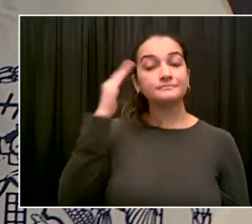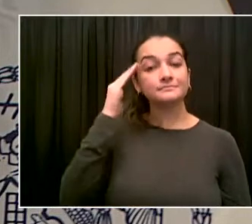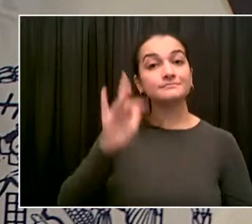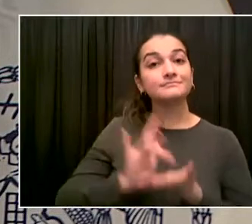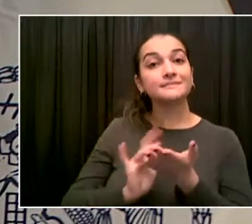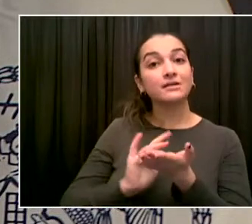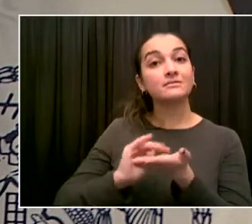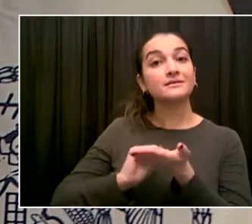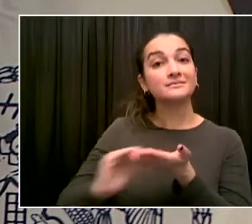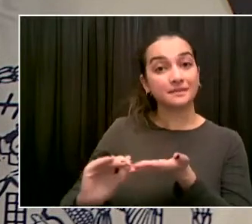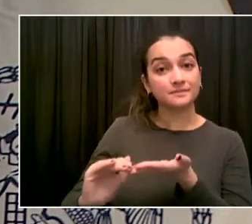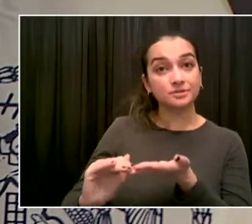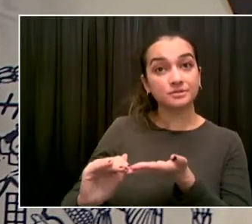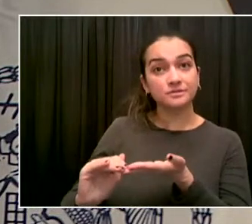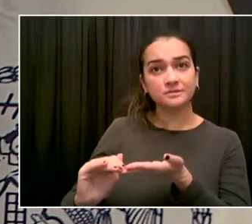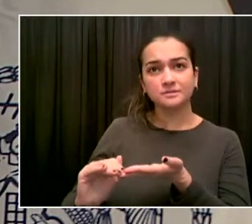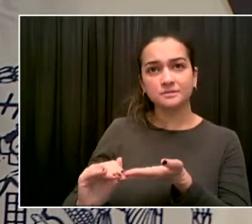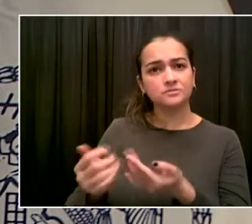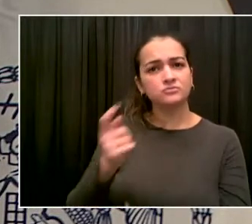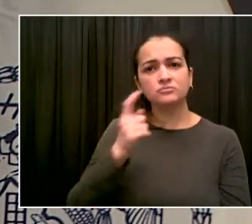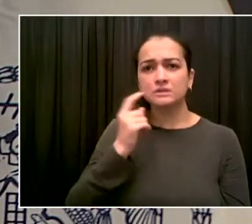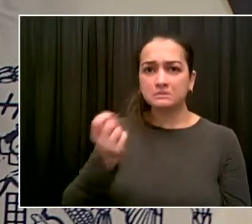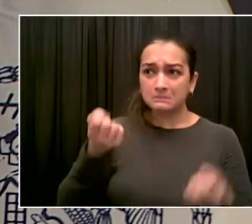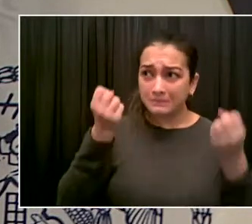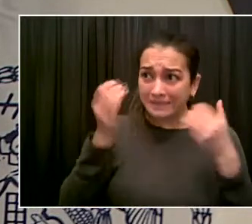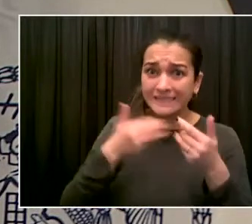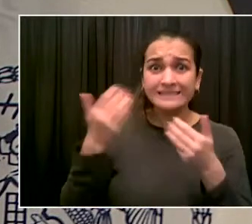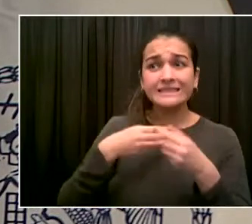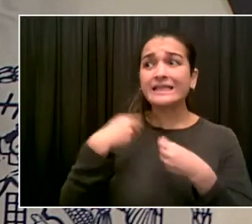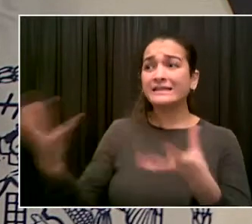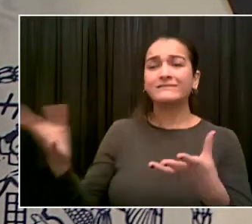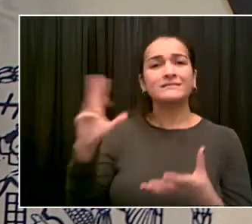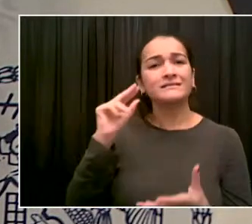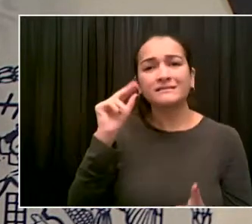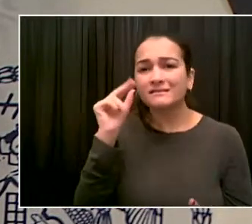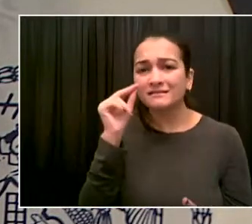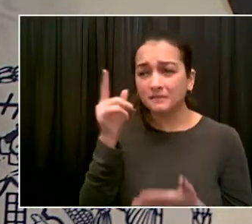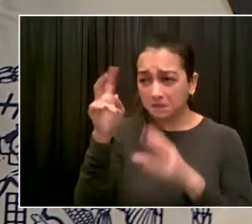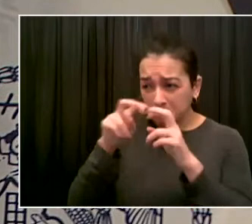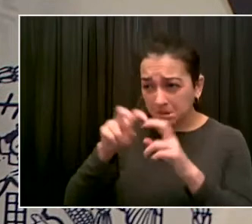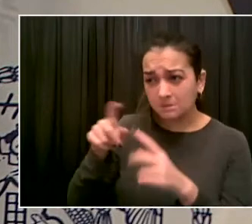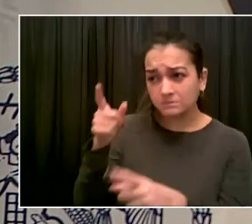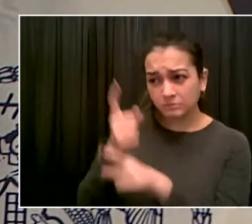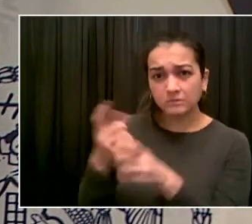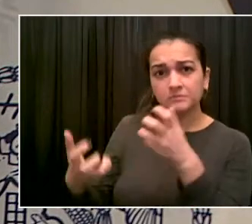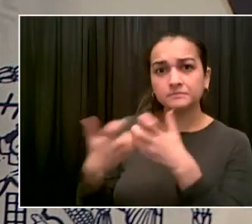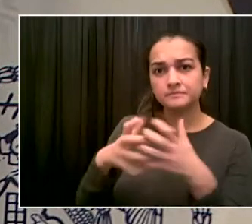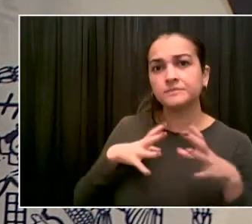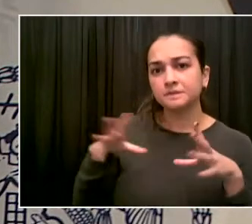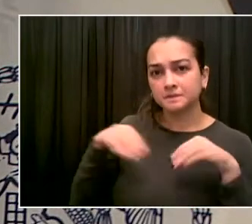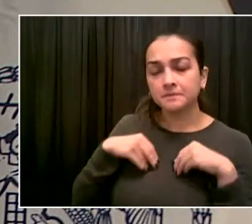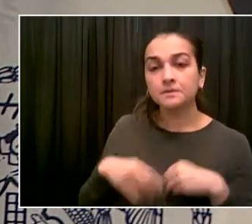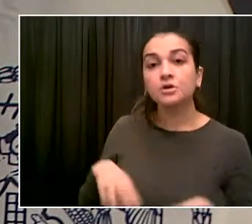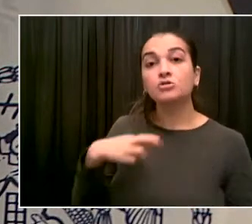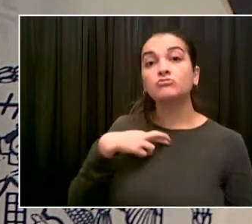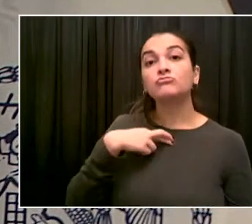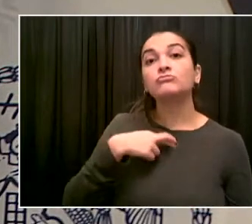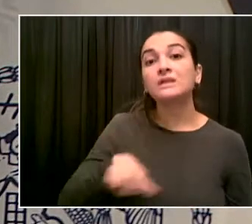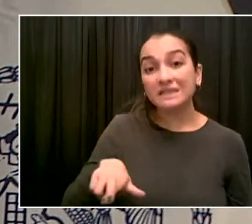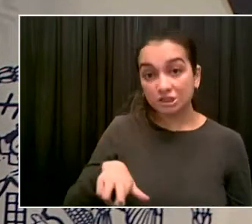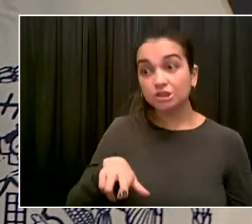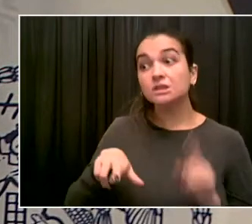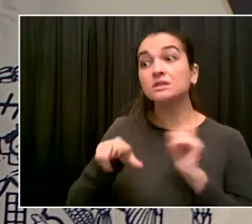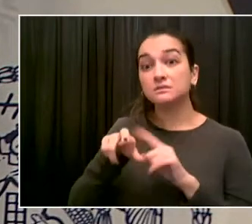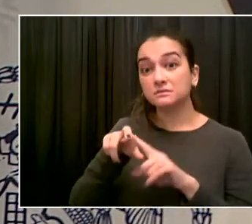and rare. And we laid out those criteria. And any worker has a right to put in a request and say, hey, I fit